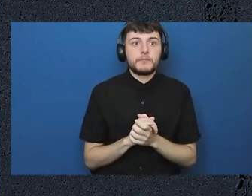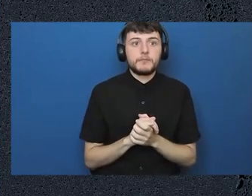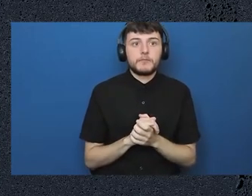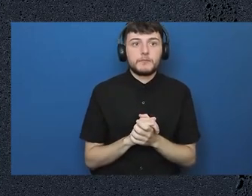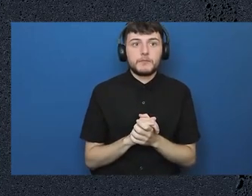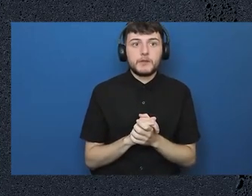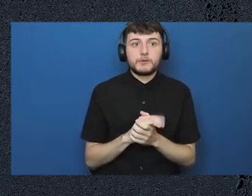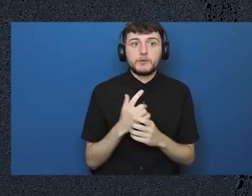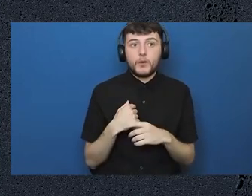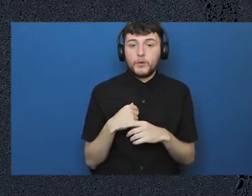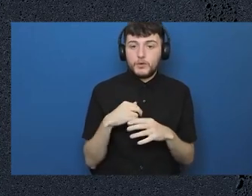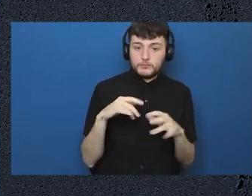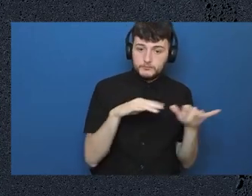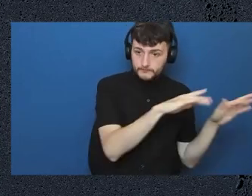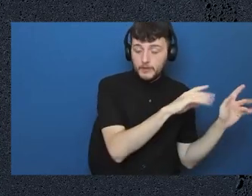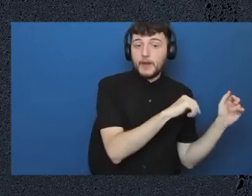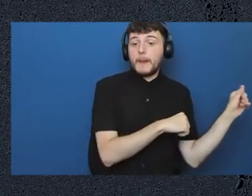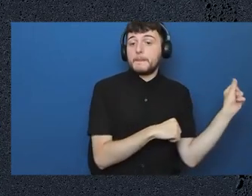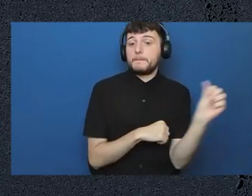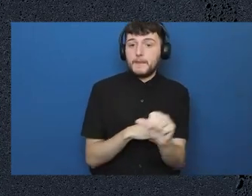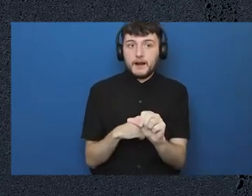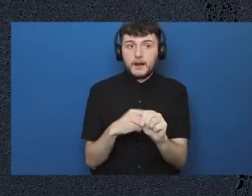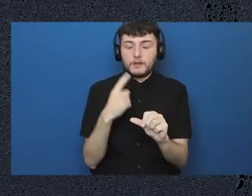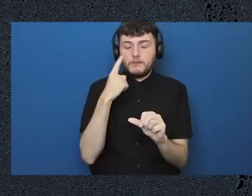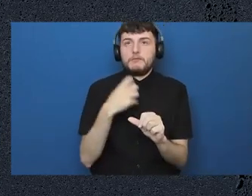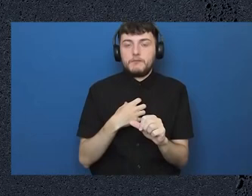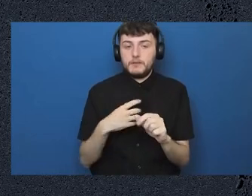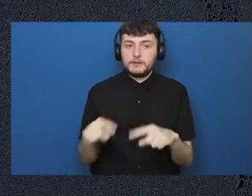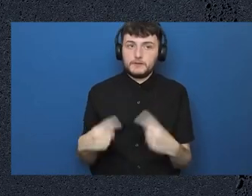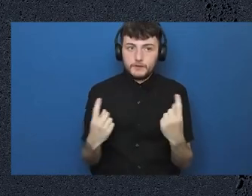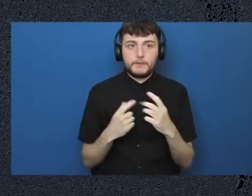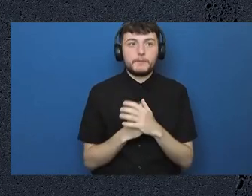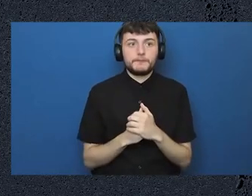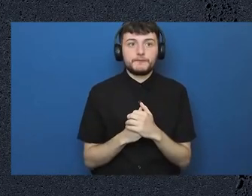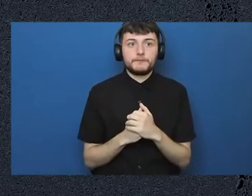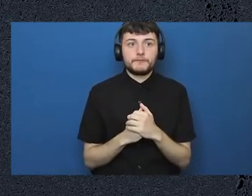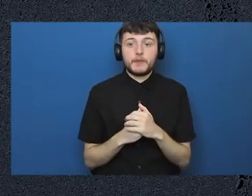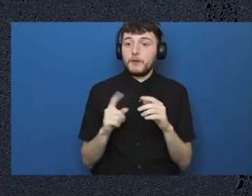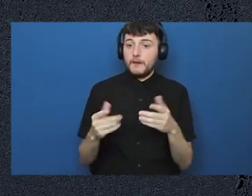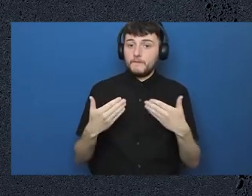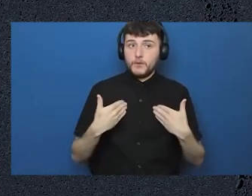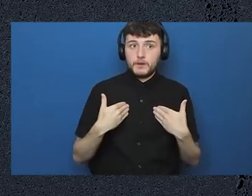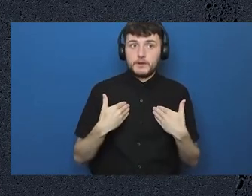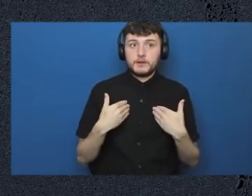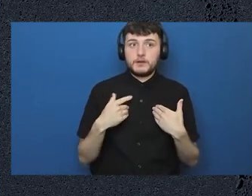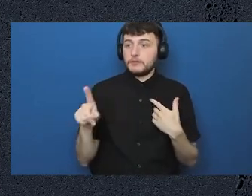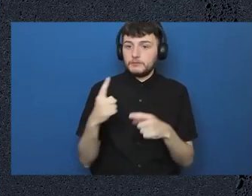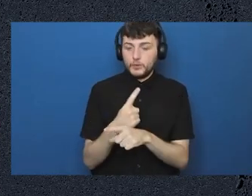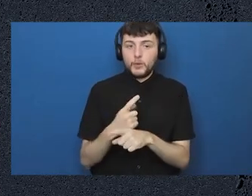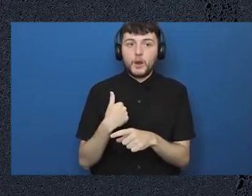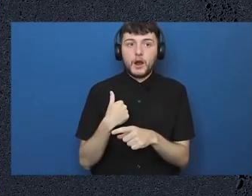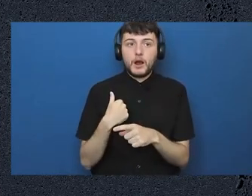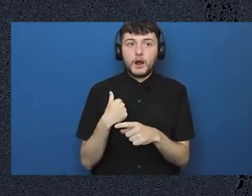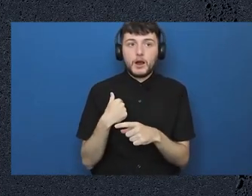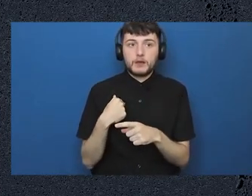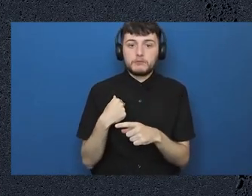come back and you realize it's very different. But for me, in some ways, like you said, I was forced to be the change I wanted seen because I just thought, let's